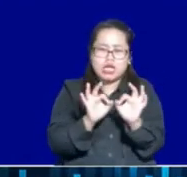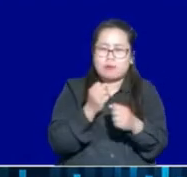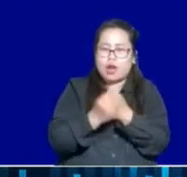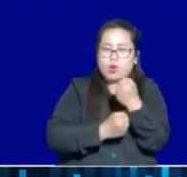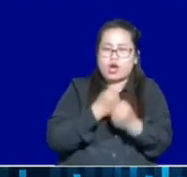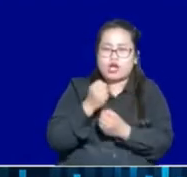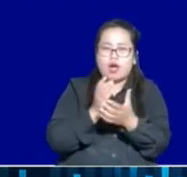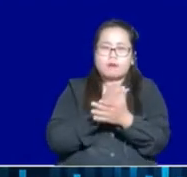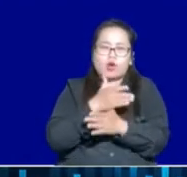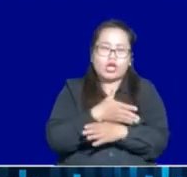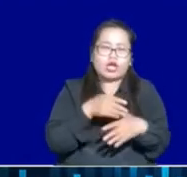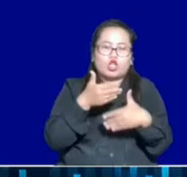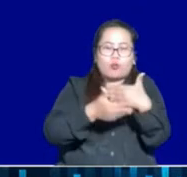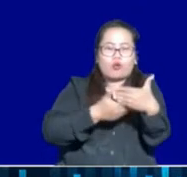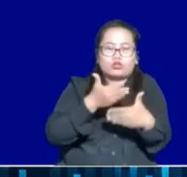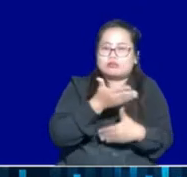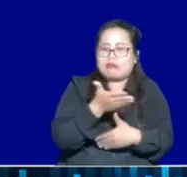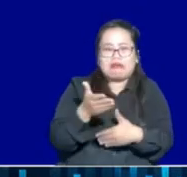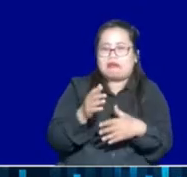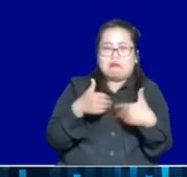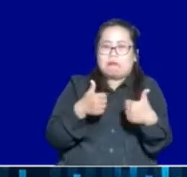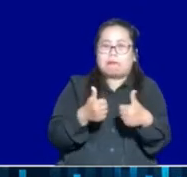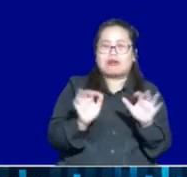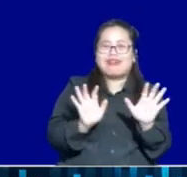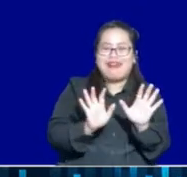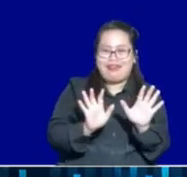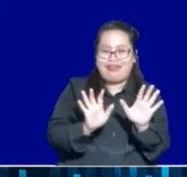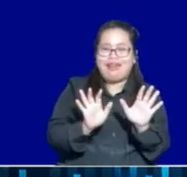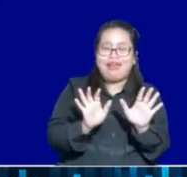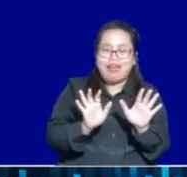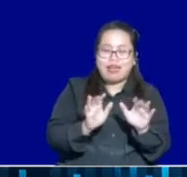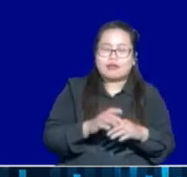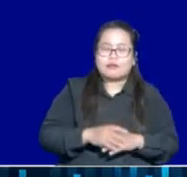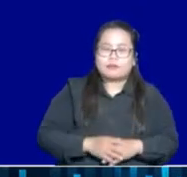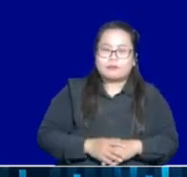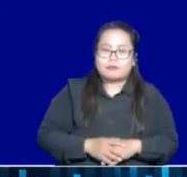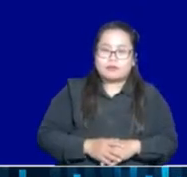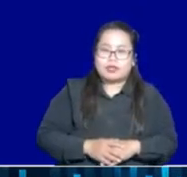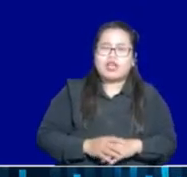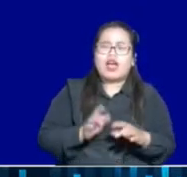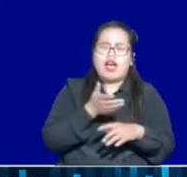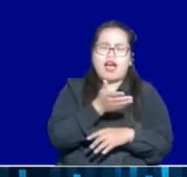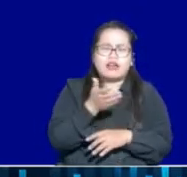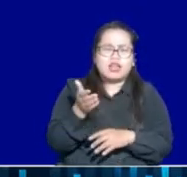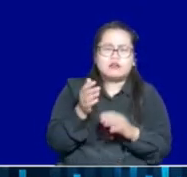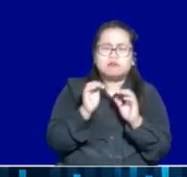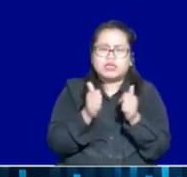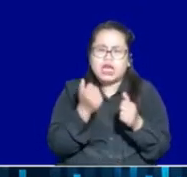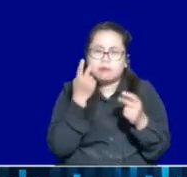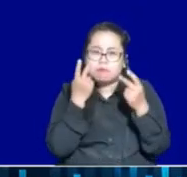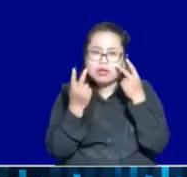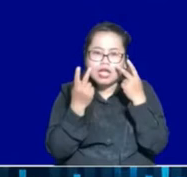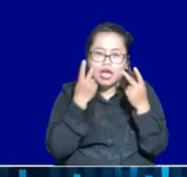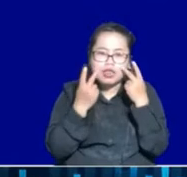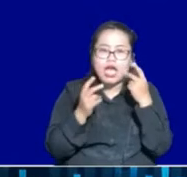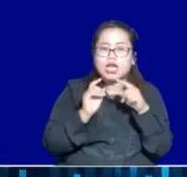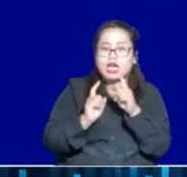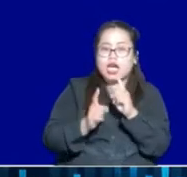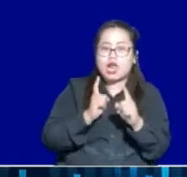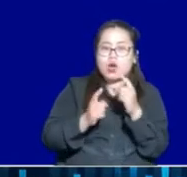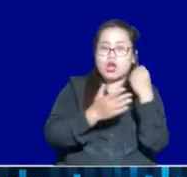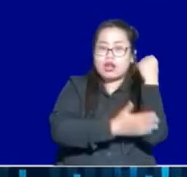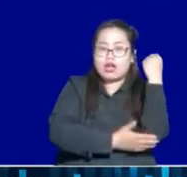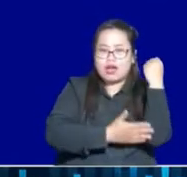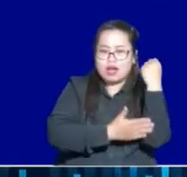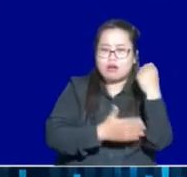many letters you are and how rich you are tend to be reduced over time. That countries that have more than enough letters to be richer than they